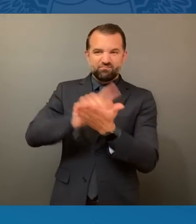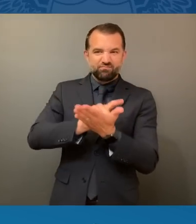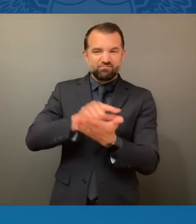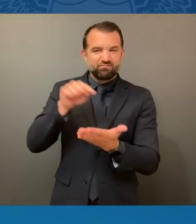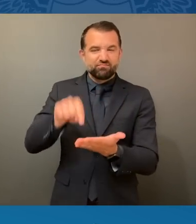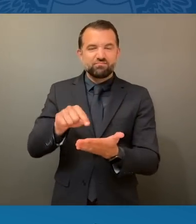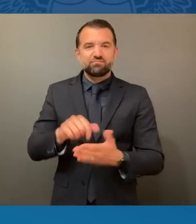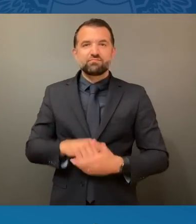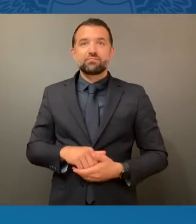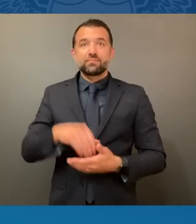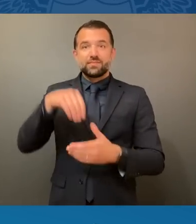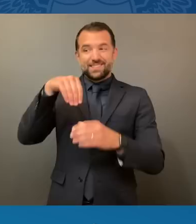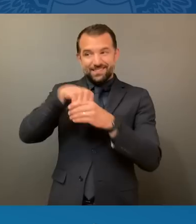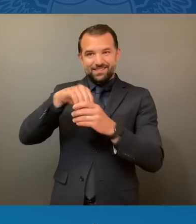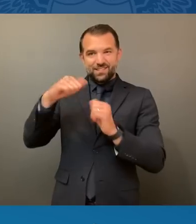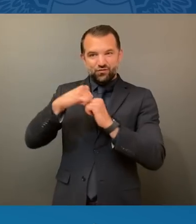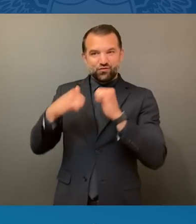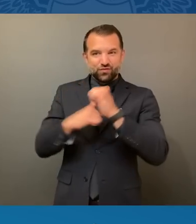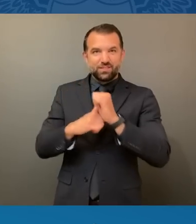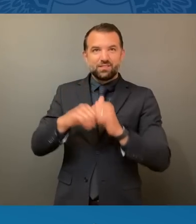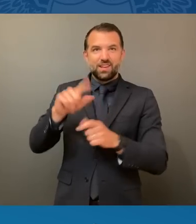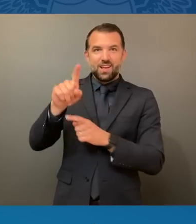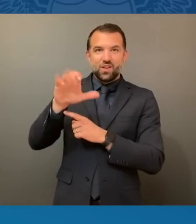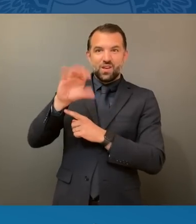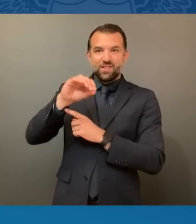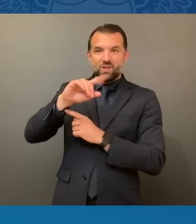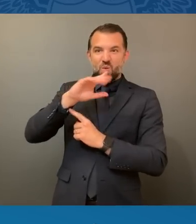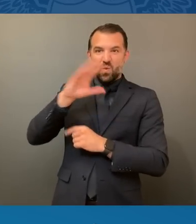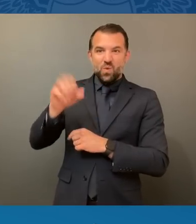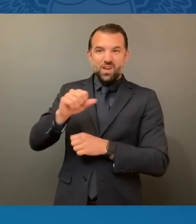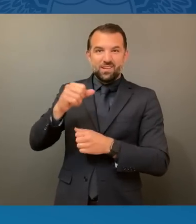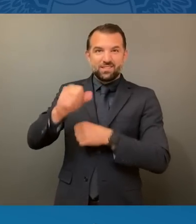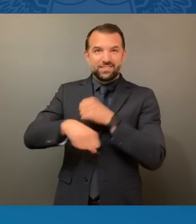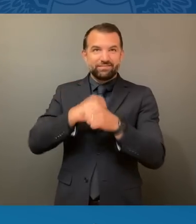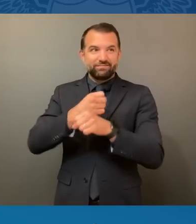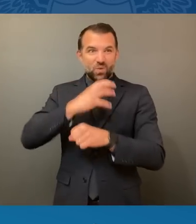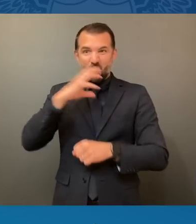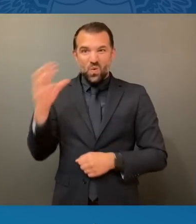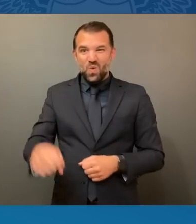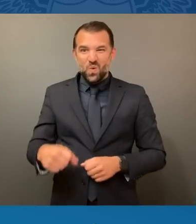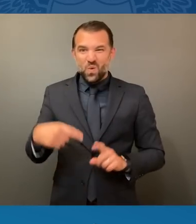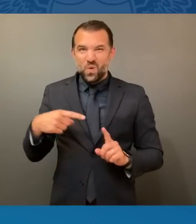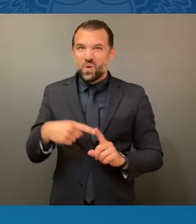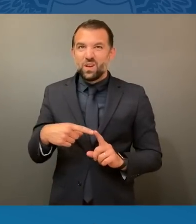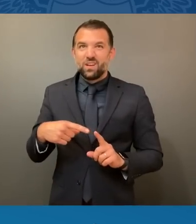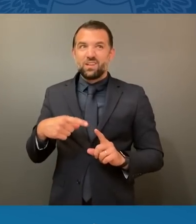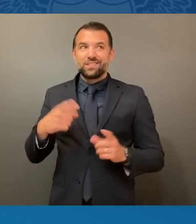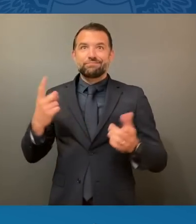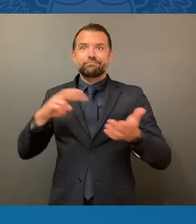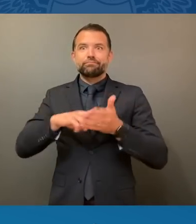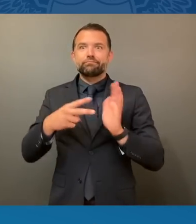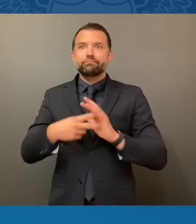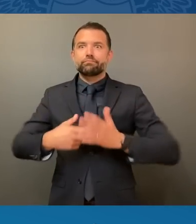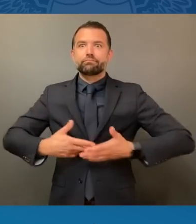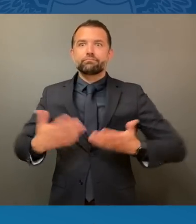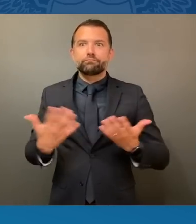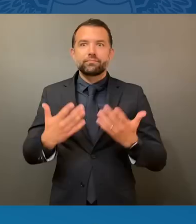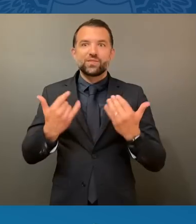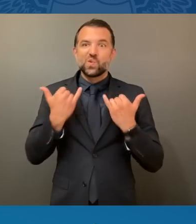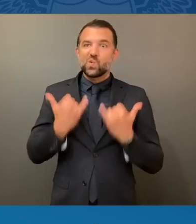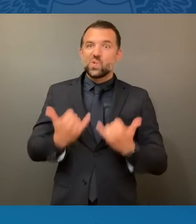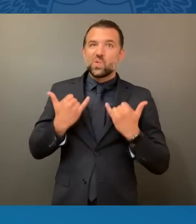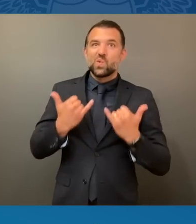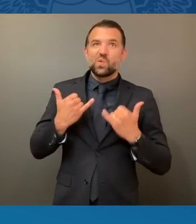fact that America's infrastructure is over 150 years old. And understand what that means. That means the creation of